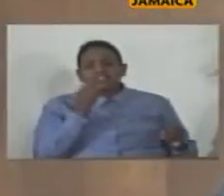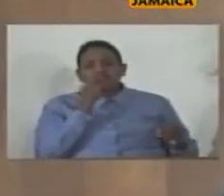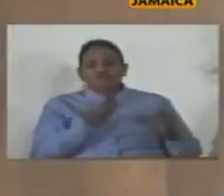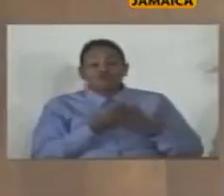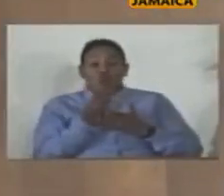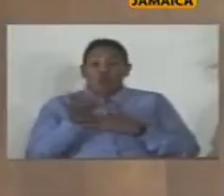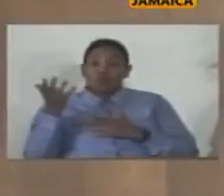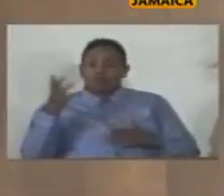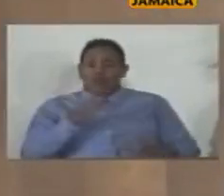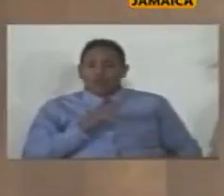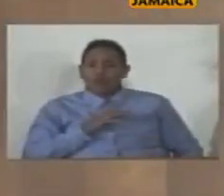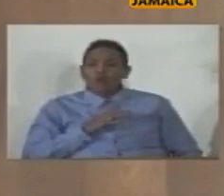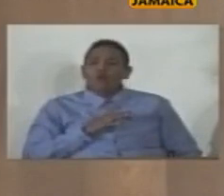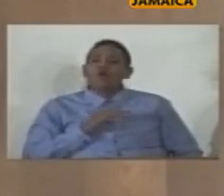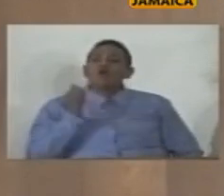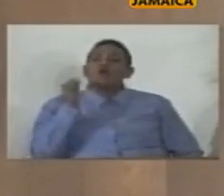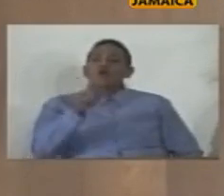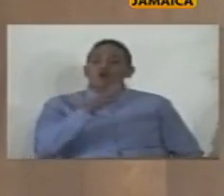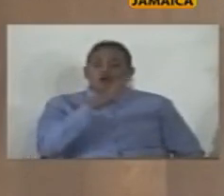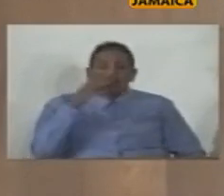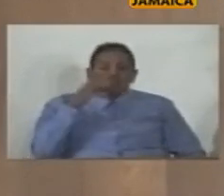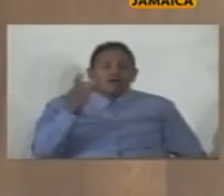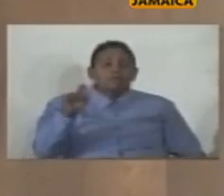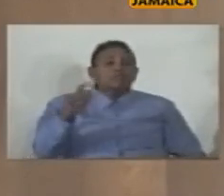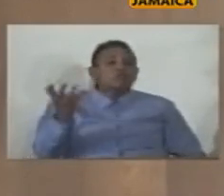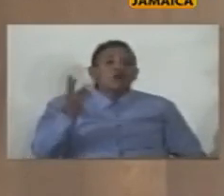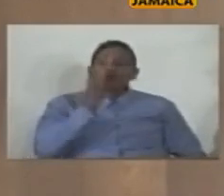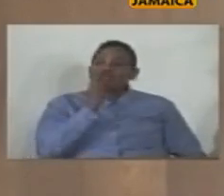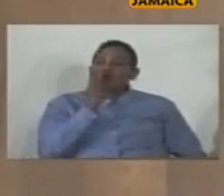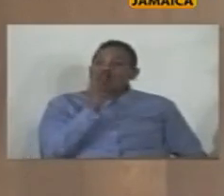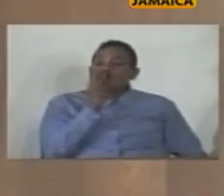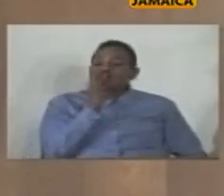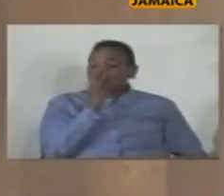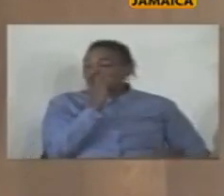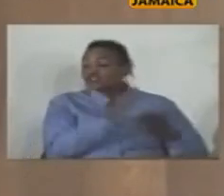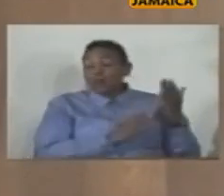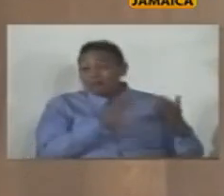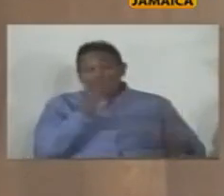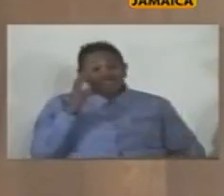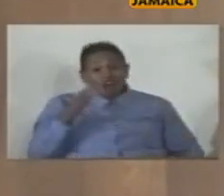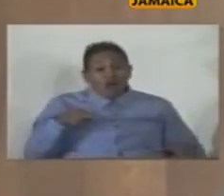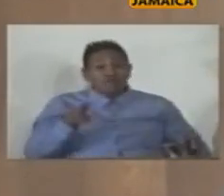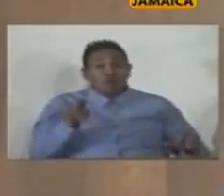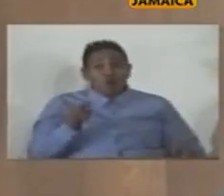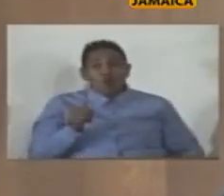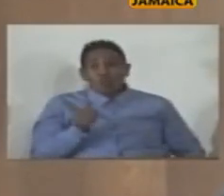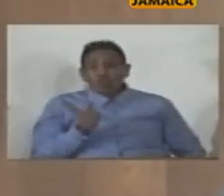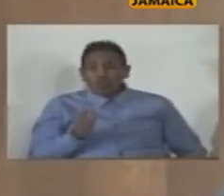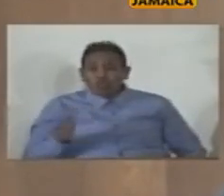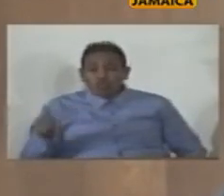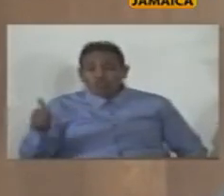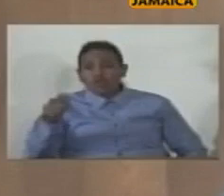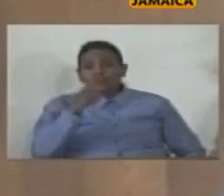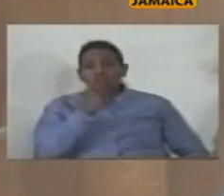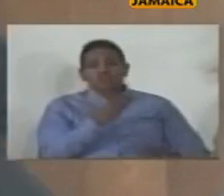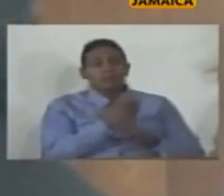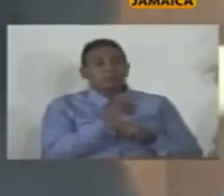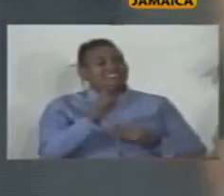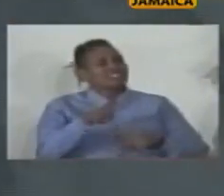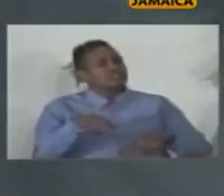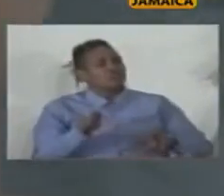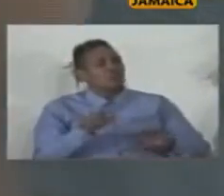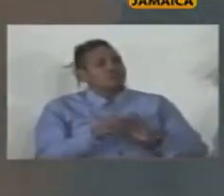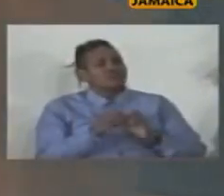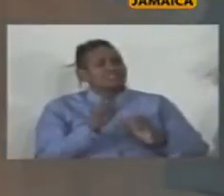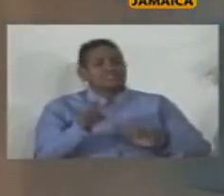soil. All the farmers need is water. As some of the farm roads leading to the property continue to improve,